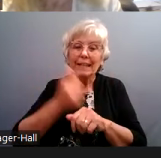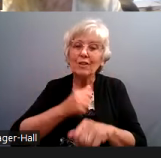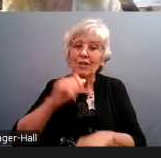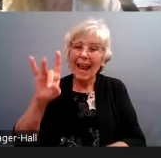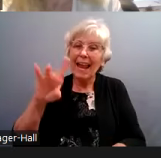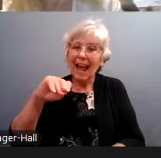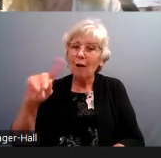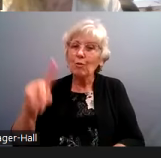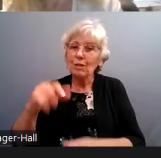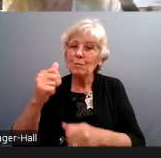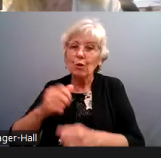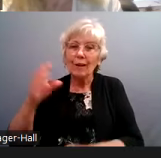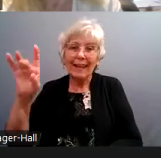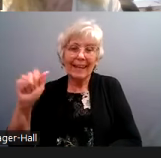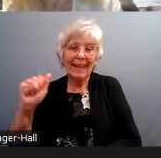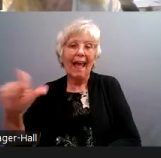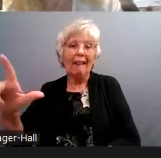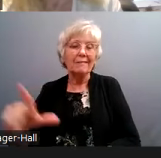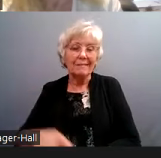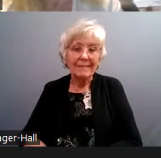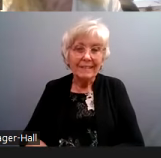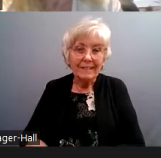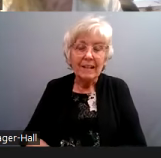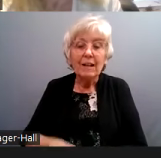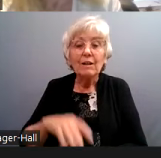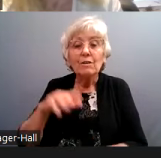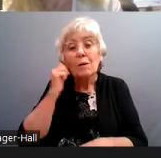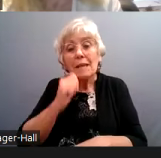a daily basis, we could do spot cleaning.